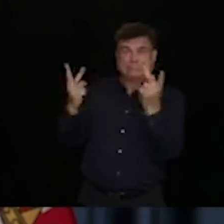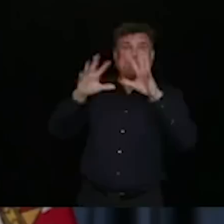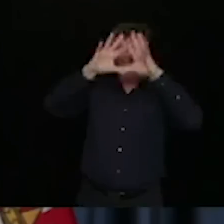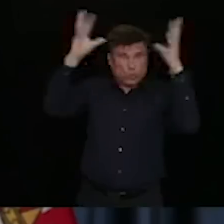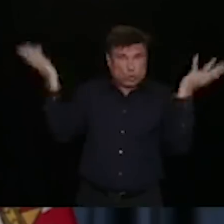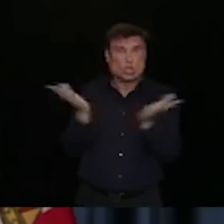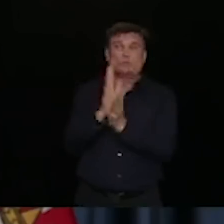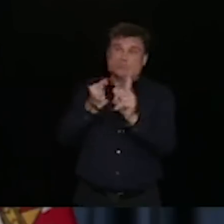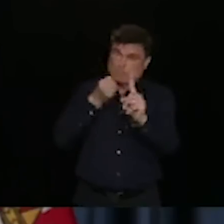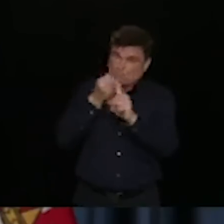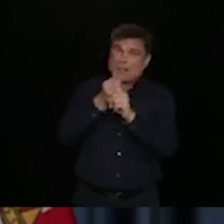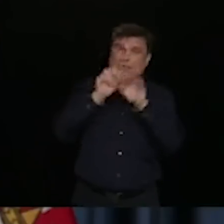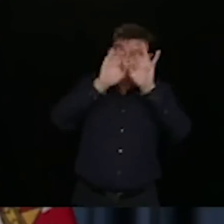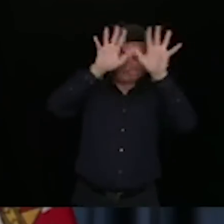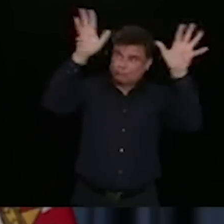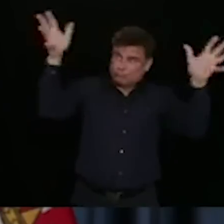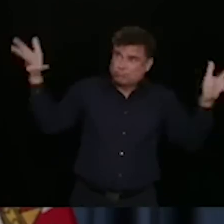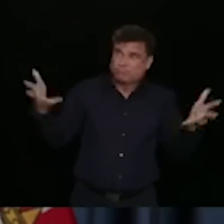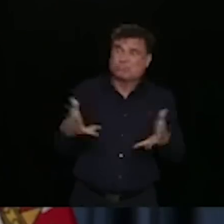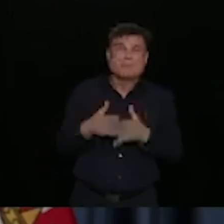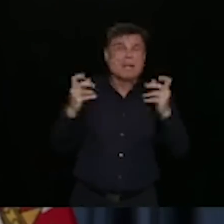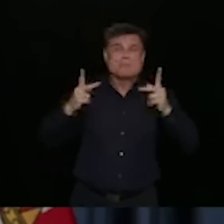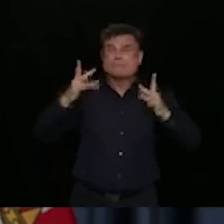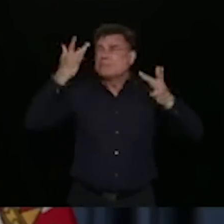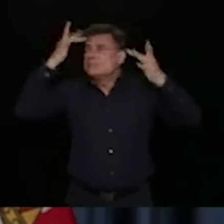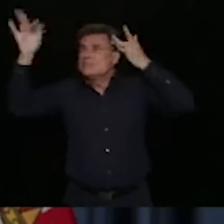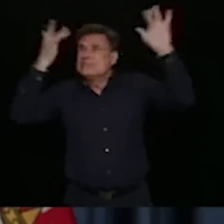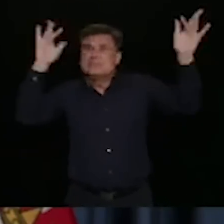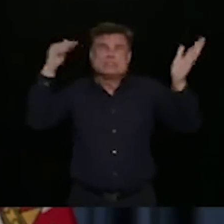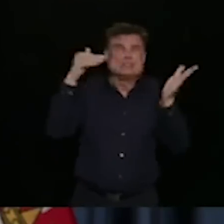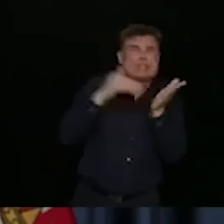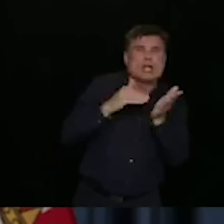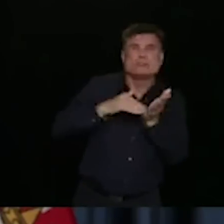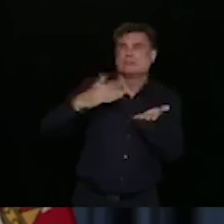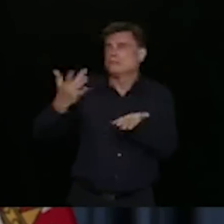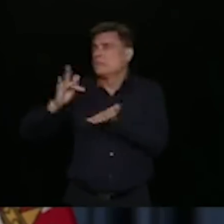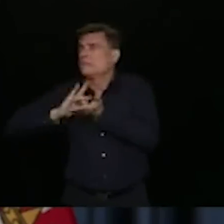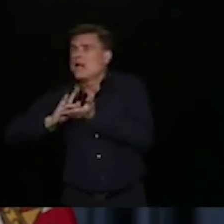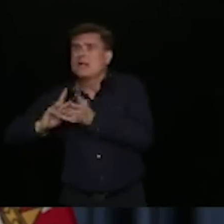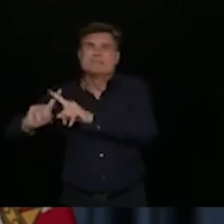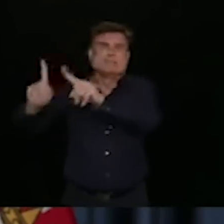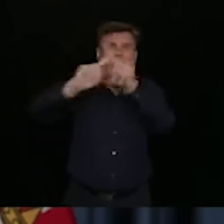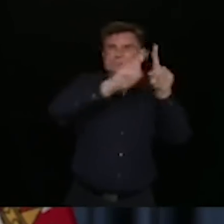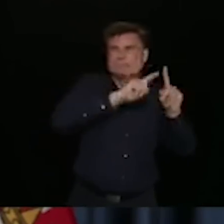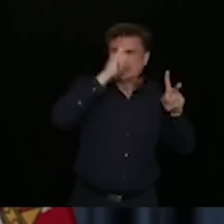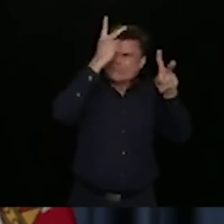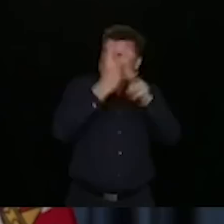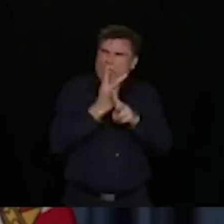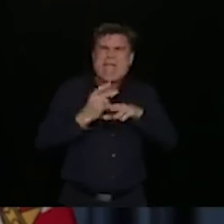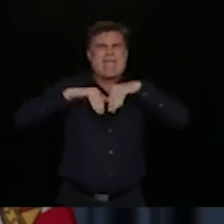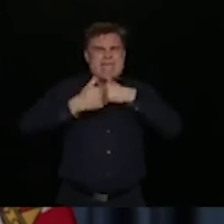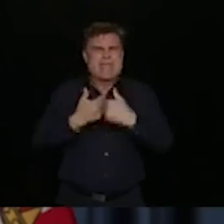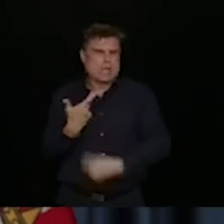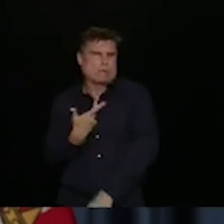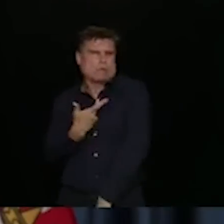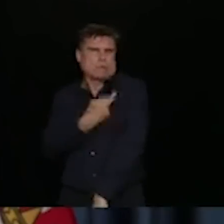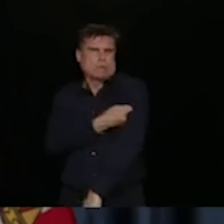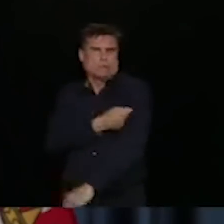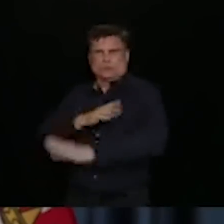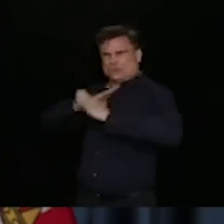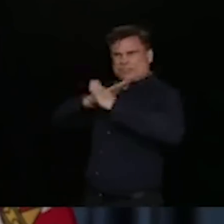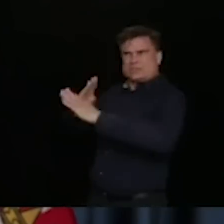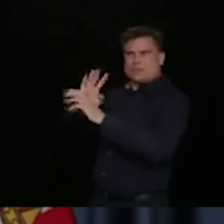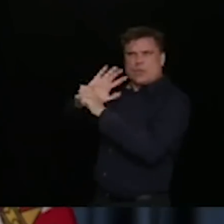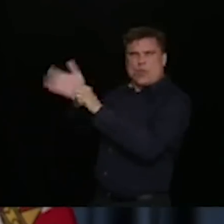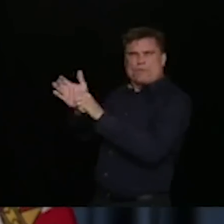many incredibly intelligent people been brought together to find a vaccine and to find therapies for